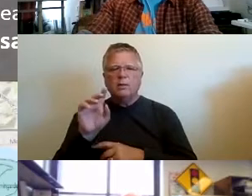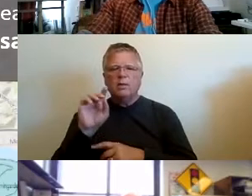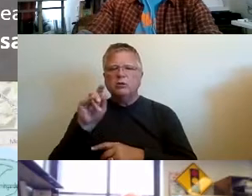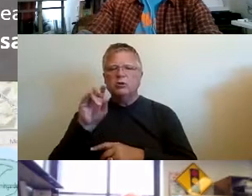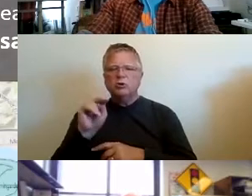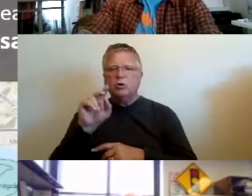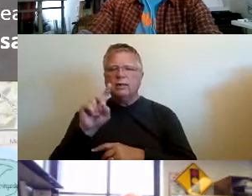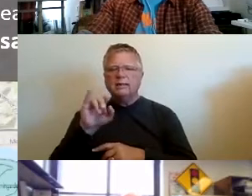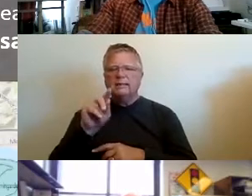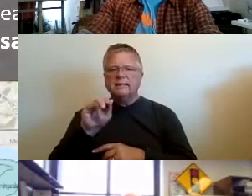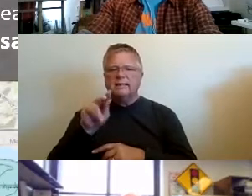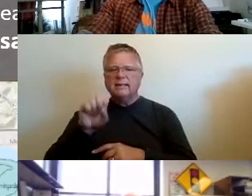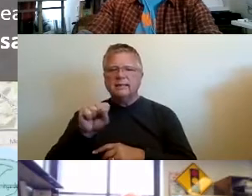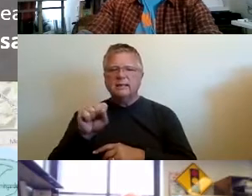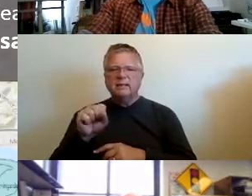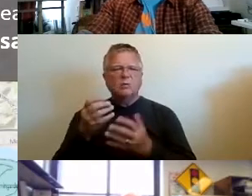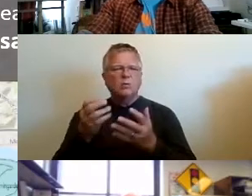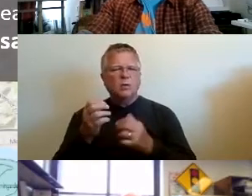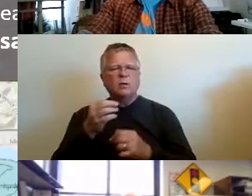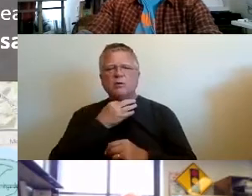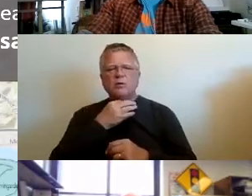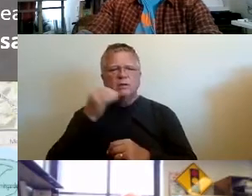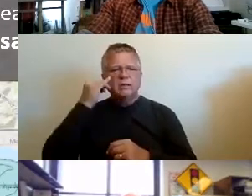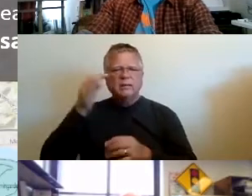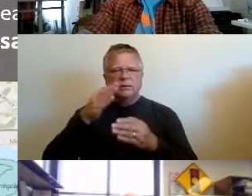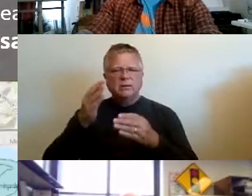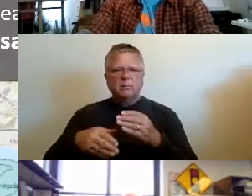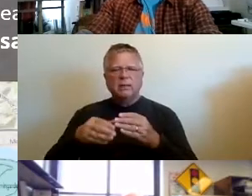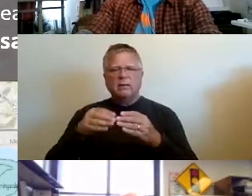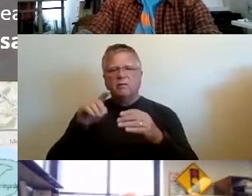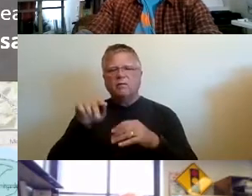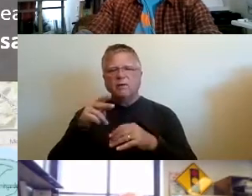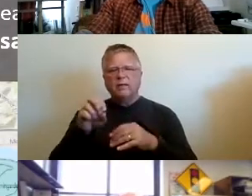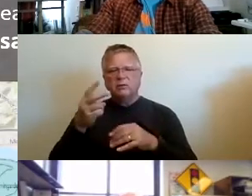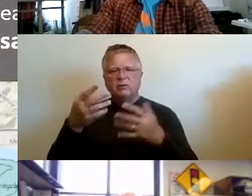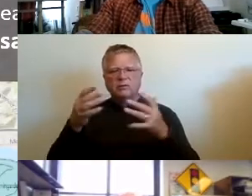asking if we're completed for phase 2 of these projects.